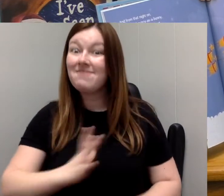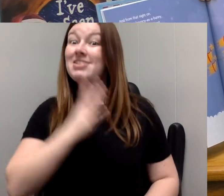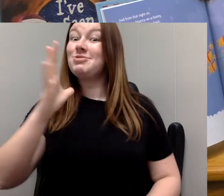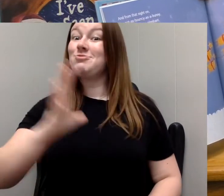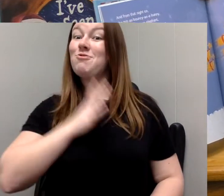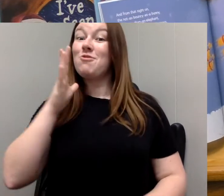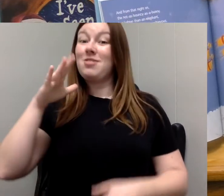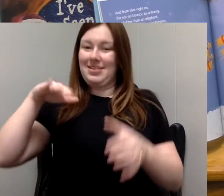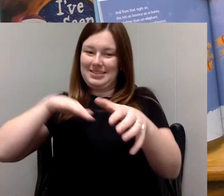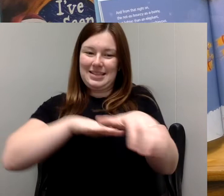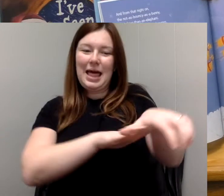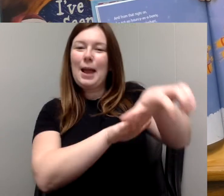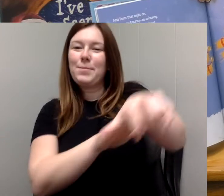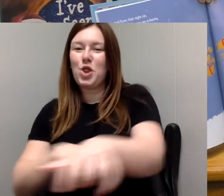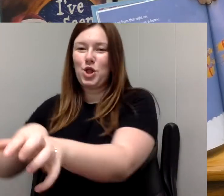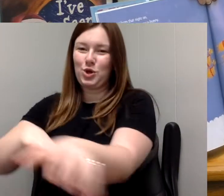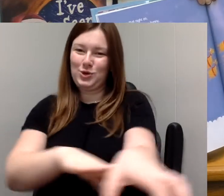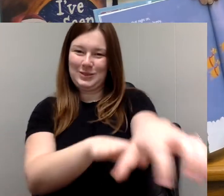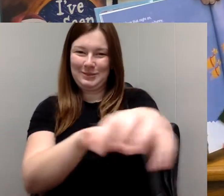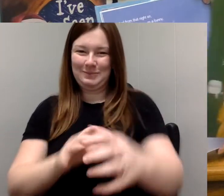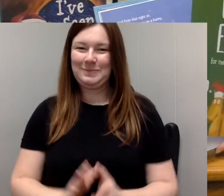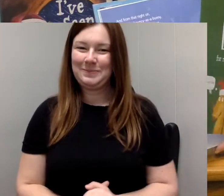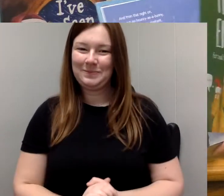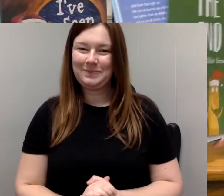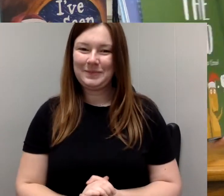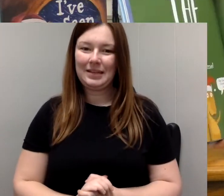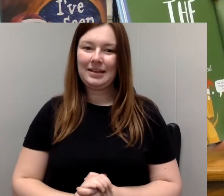sleigh pullers.